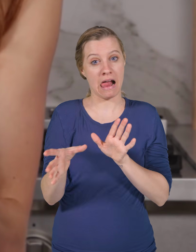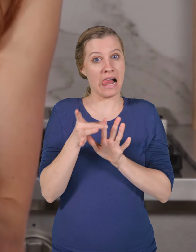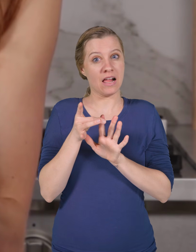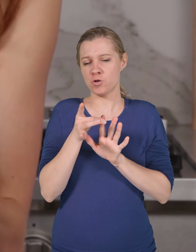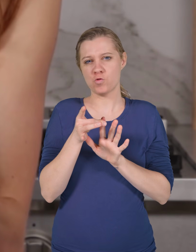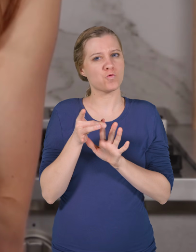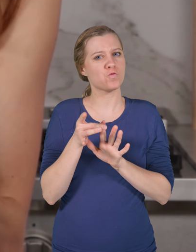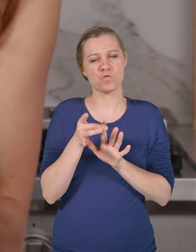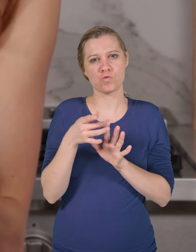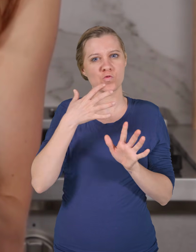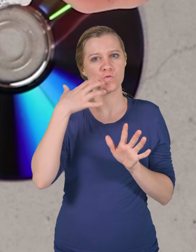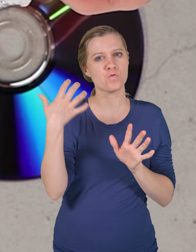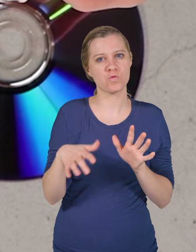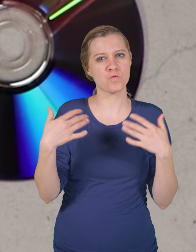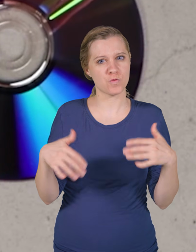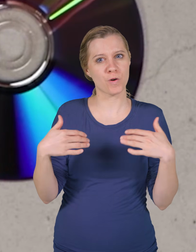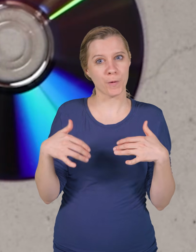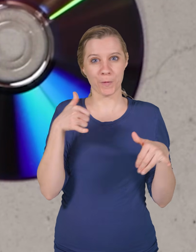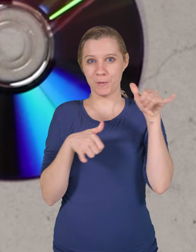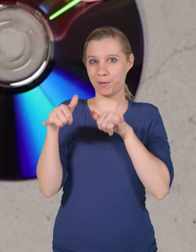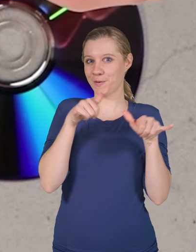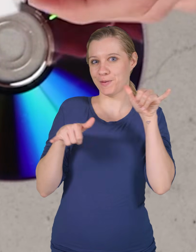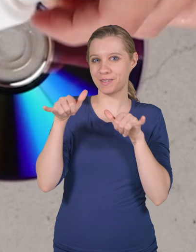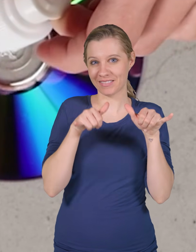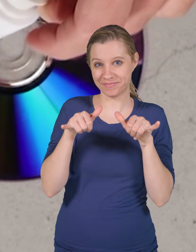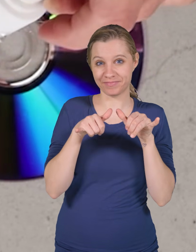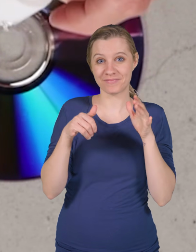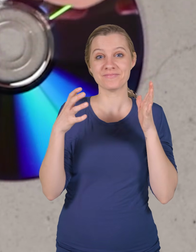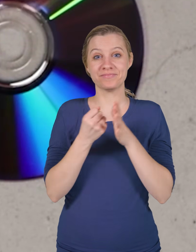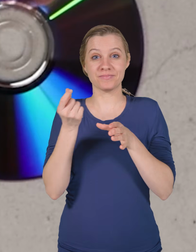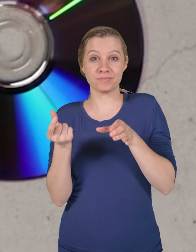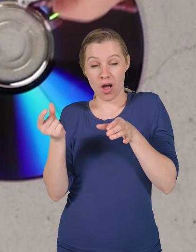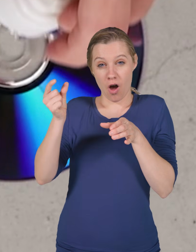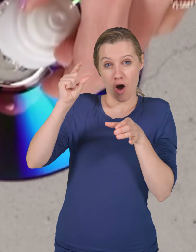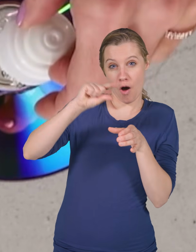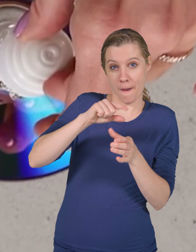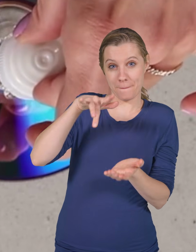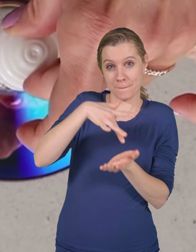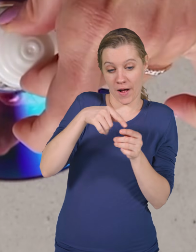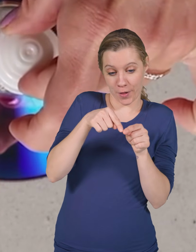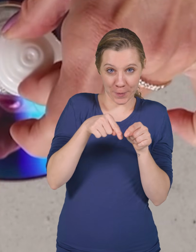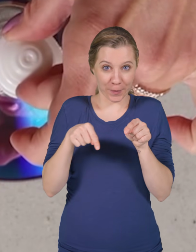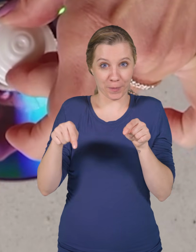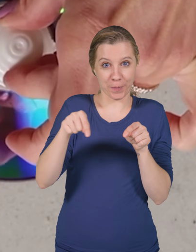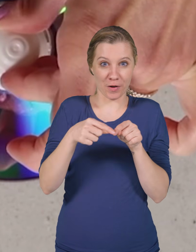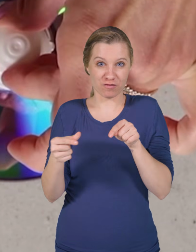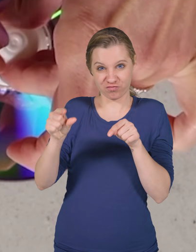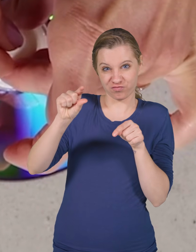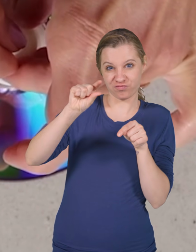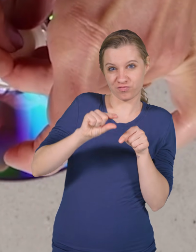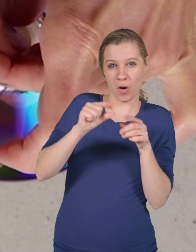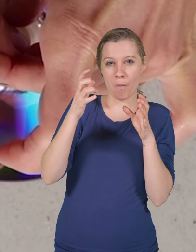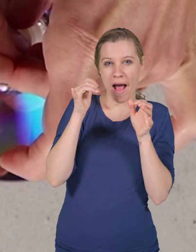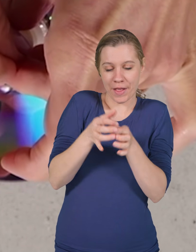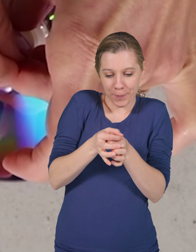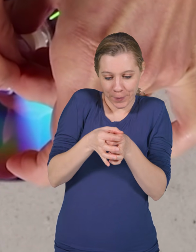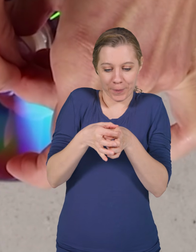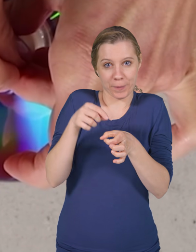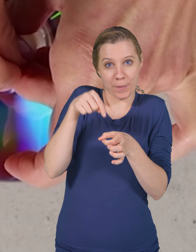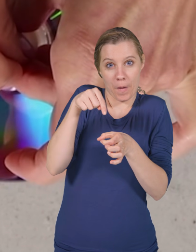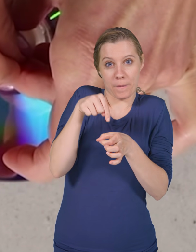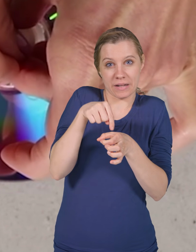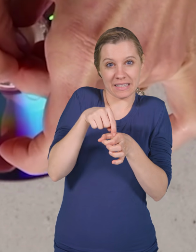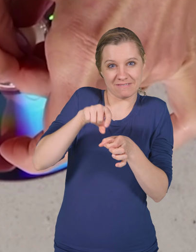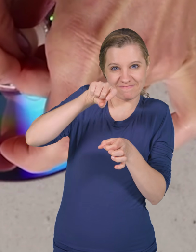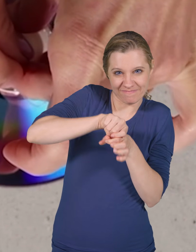Don't get it on your fingers. Woo! And then go right towards the center. You want the opening to be